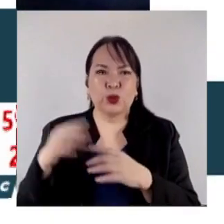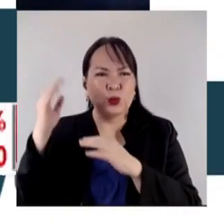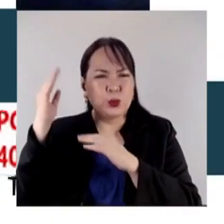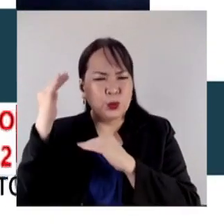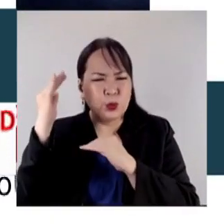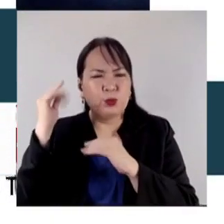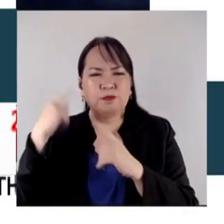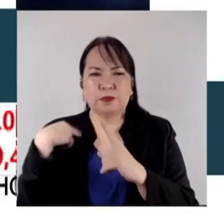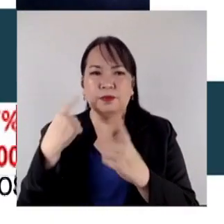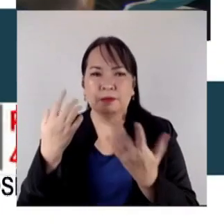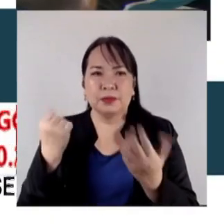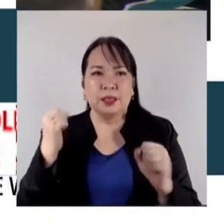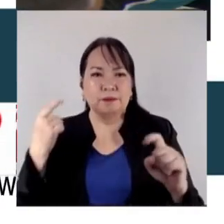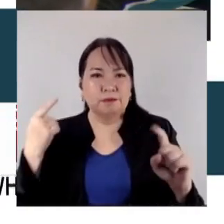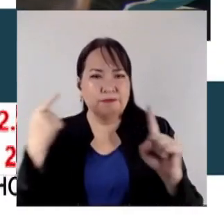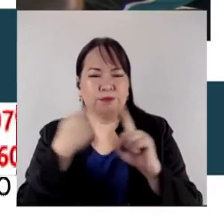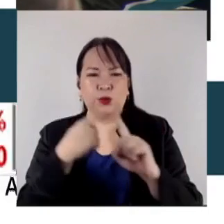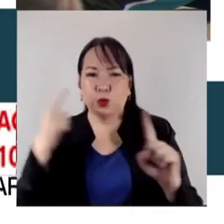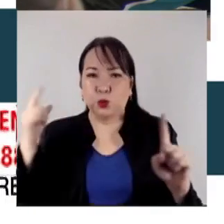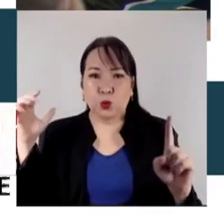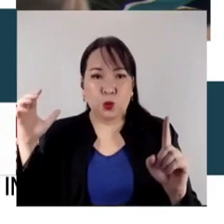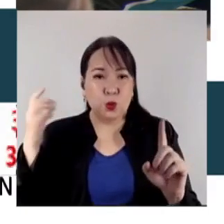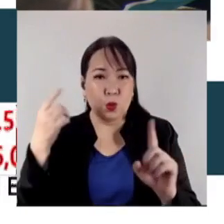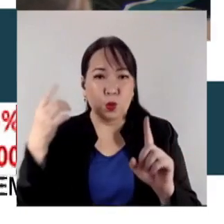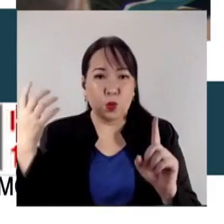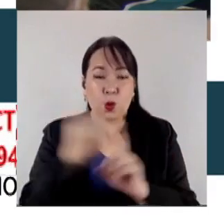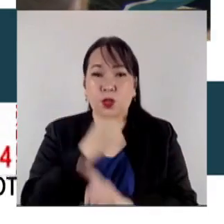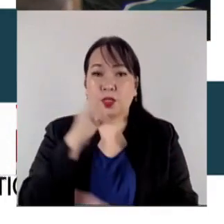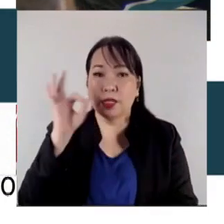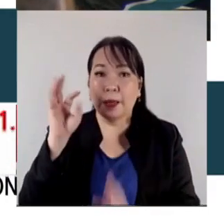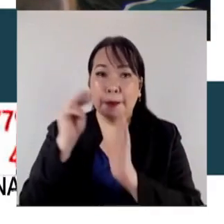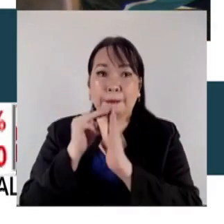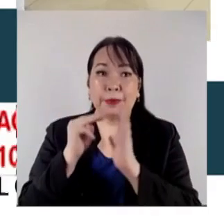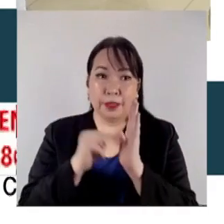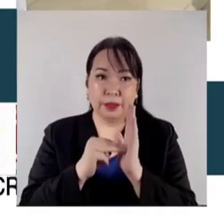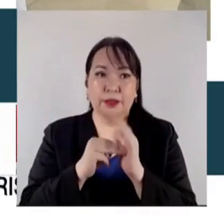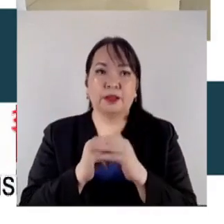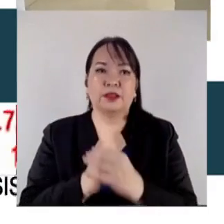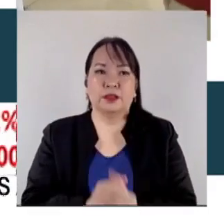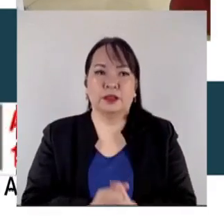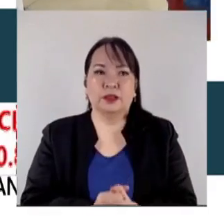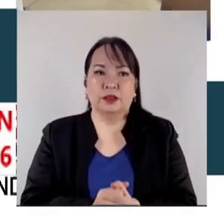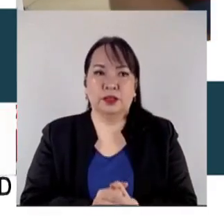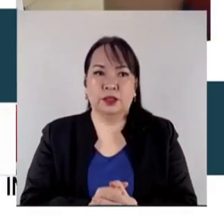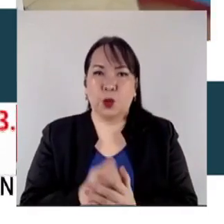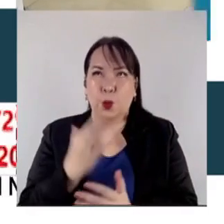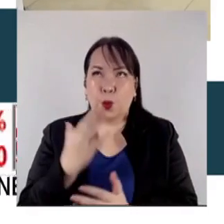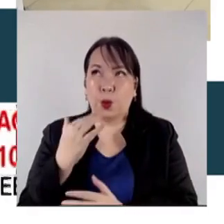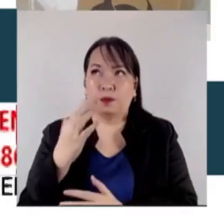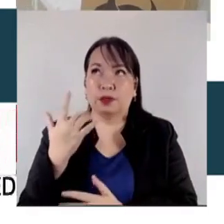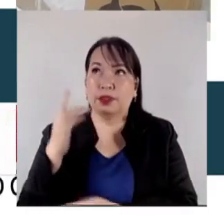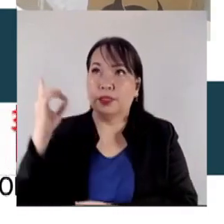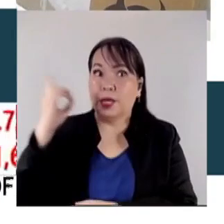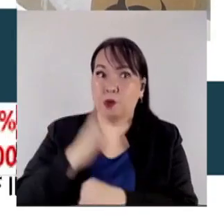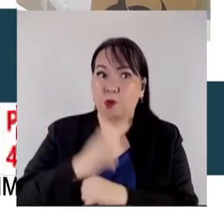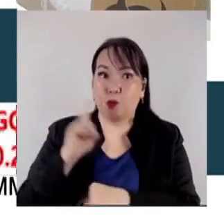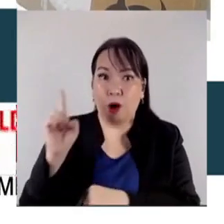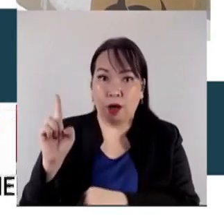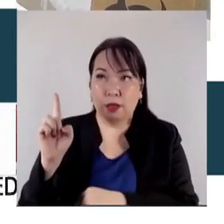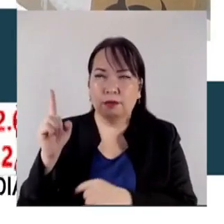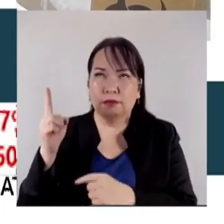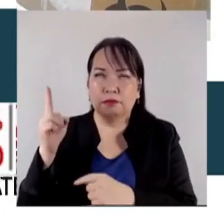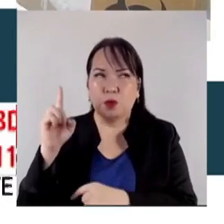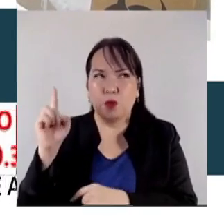to reach the 9 million, but with a 2.5 million accomplishment on day one, we expect to equal or